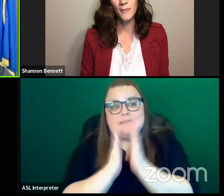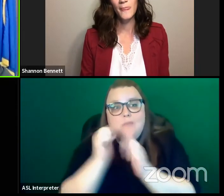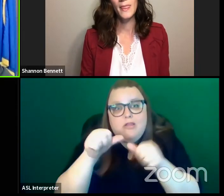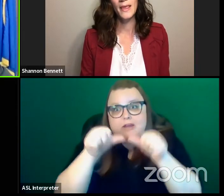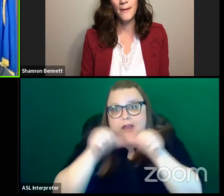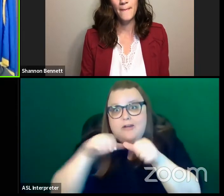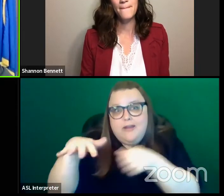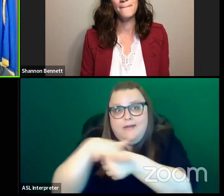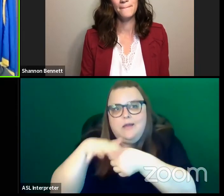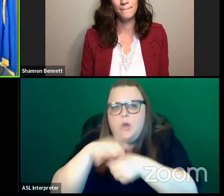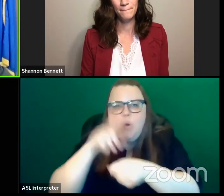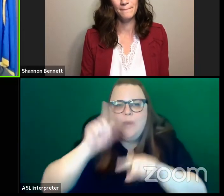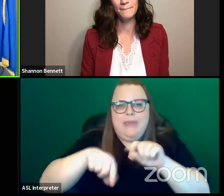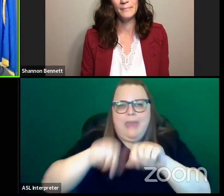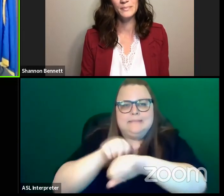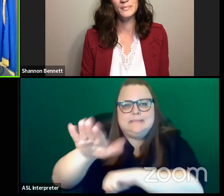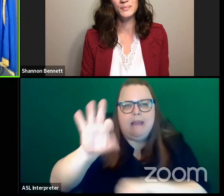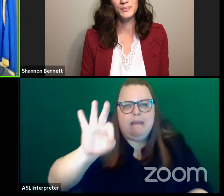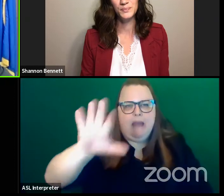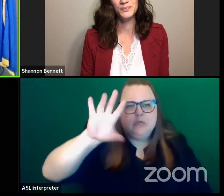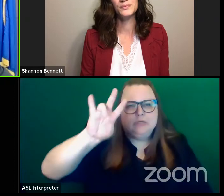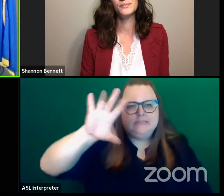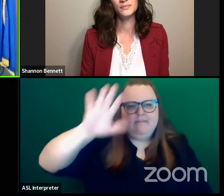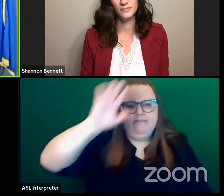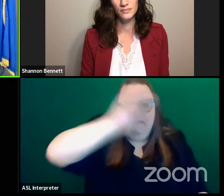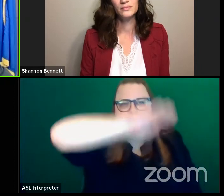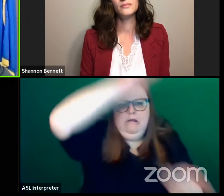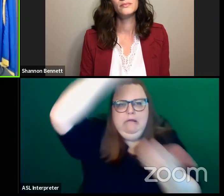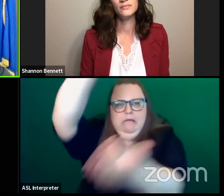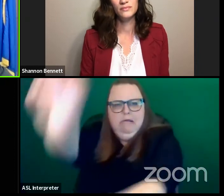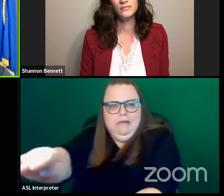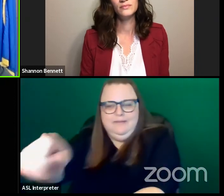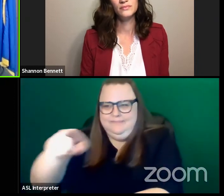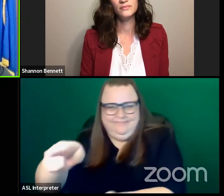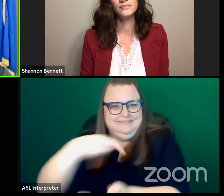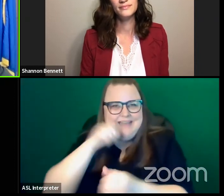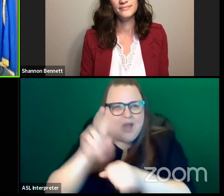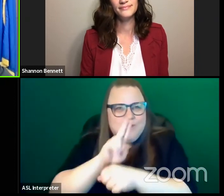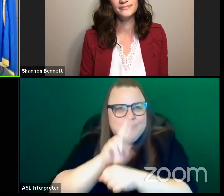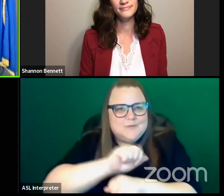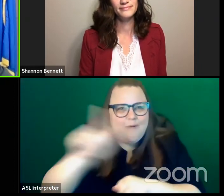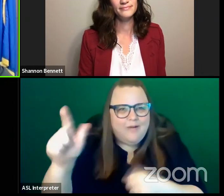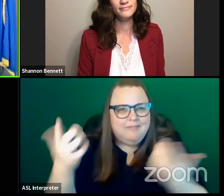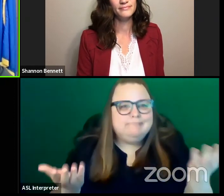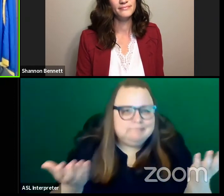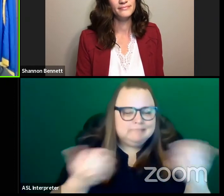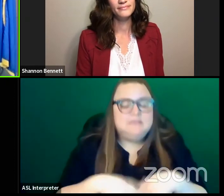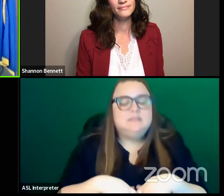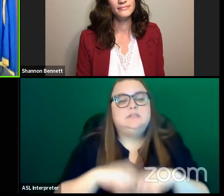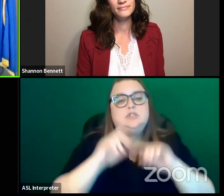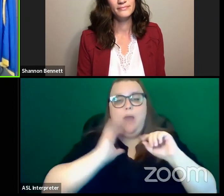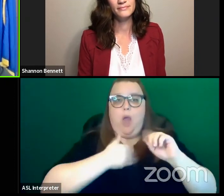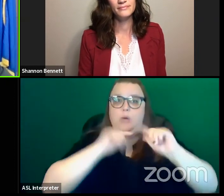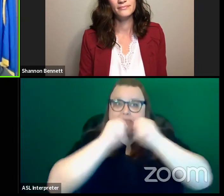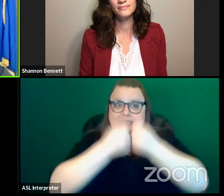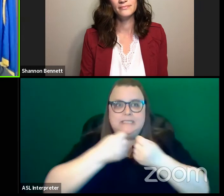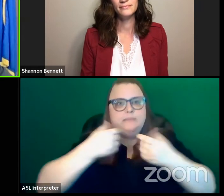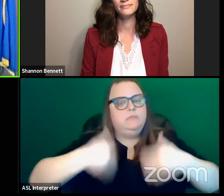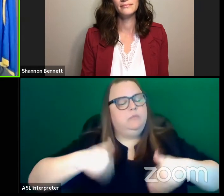ship 975 and not have them be used. So the team has done an incredible job working through these